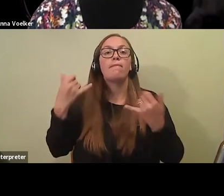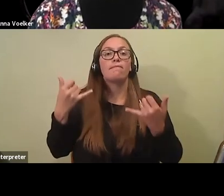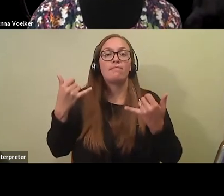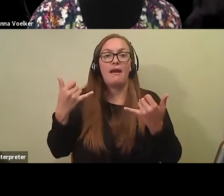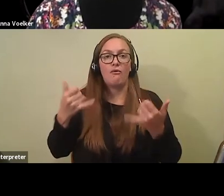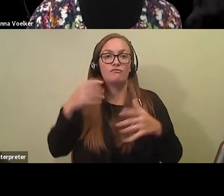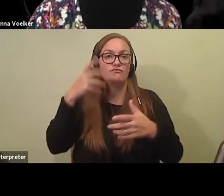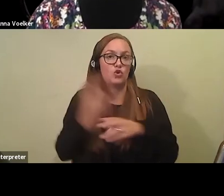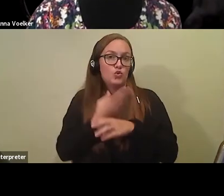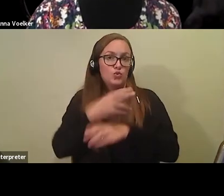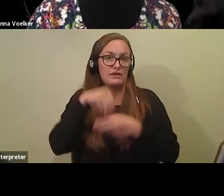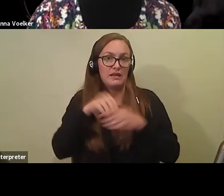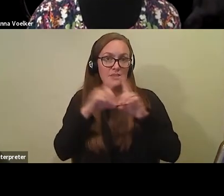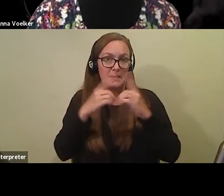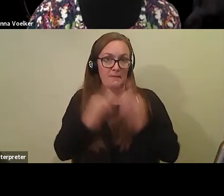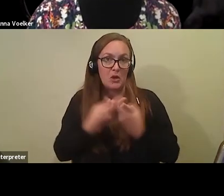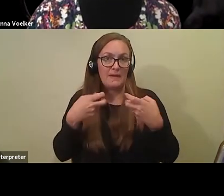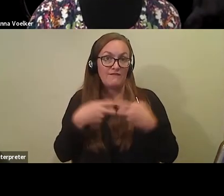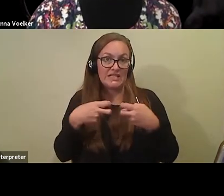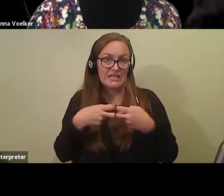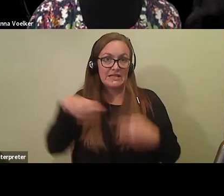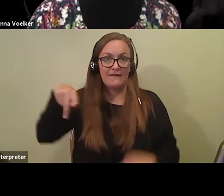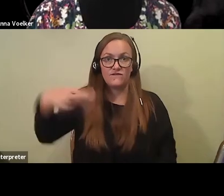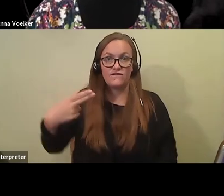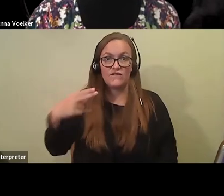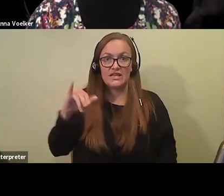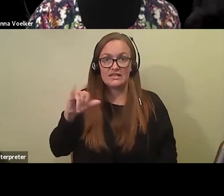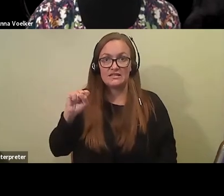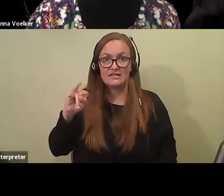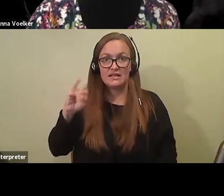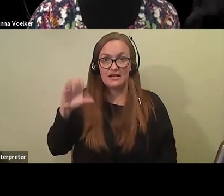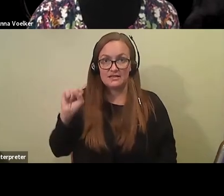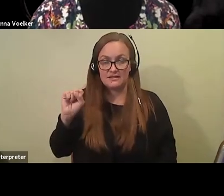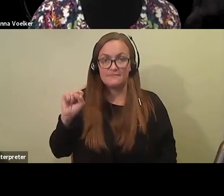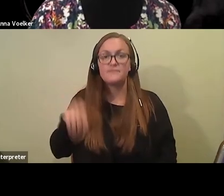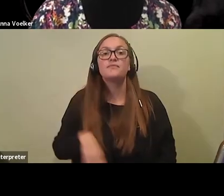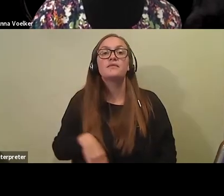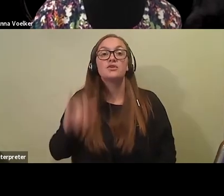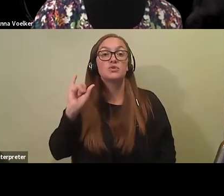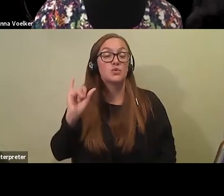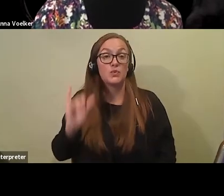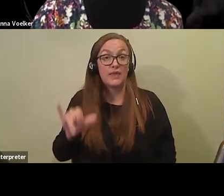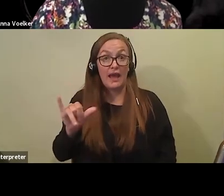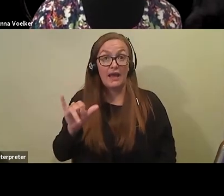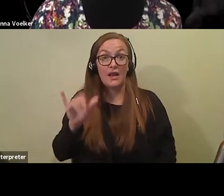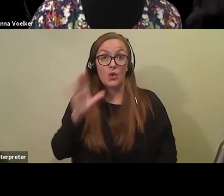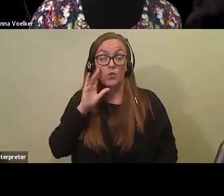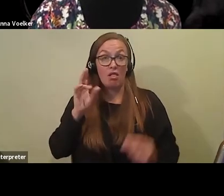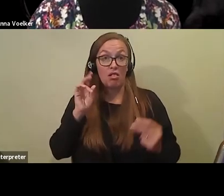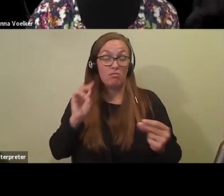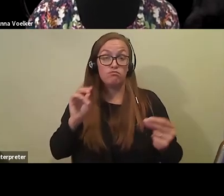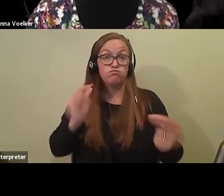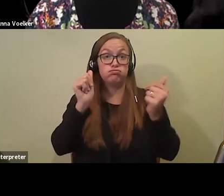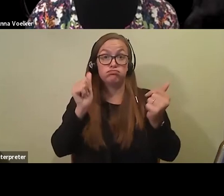Physics. So that produces at an instant peak power of 20 times